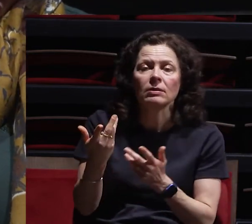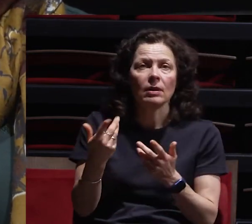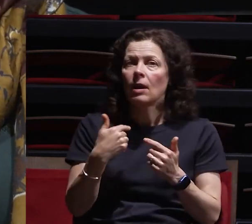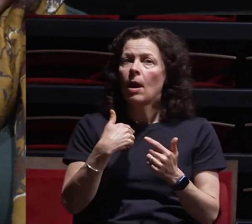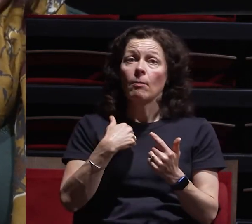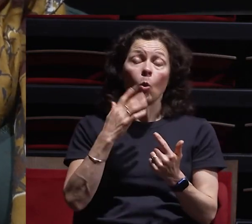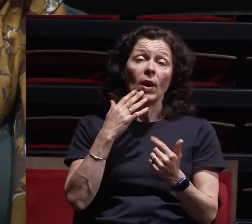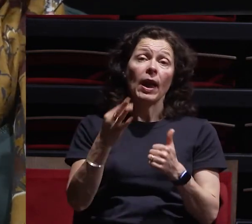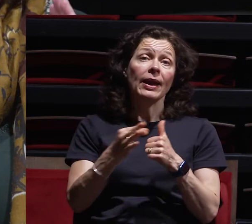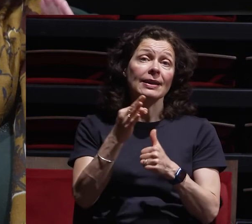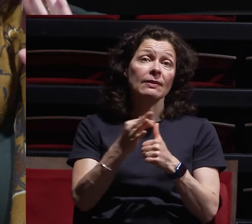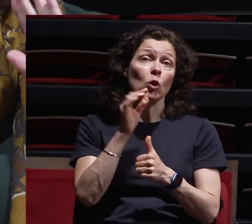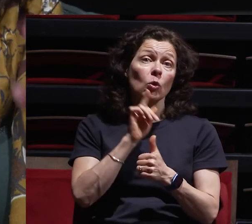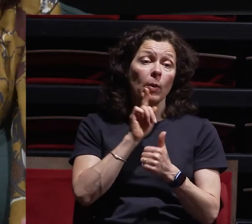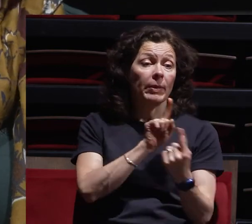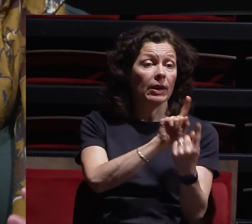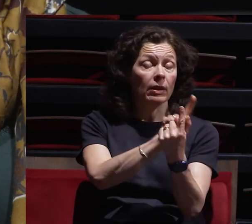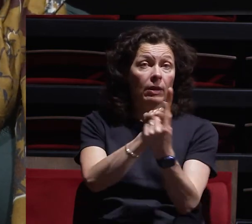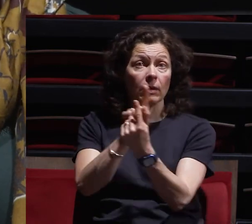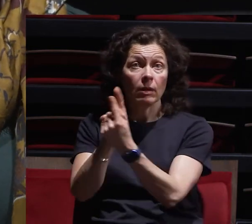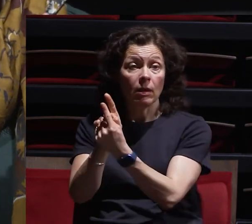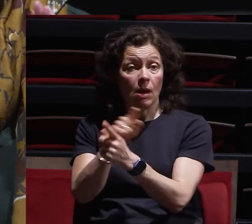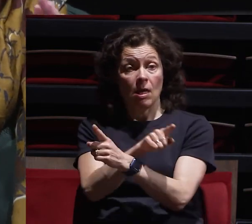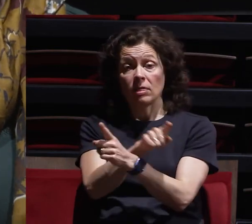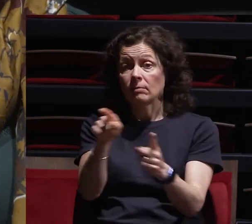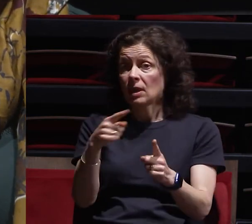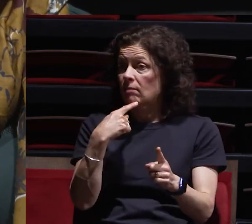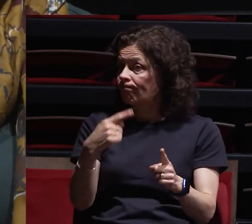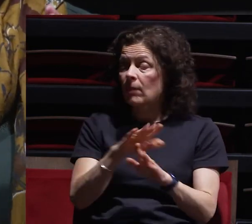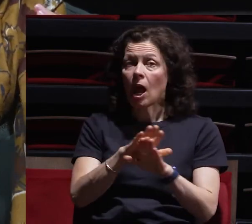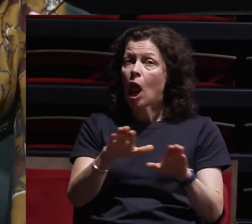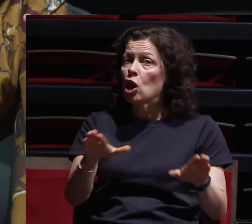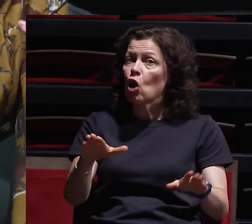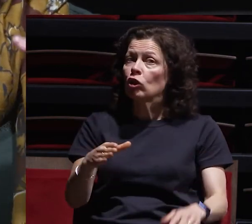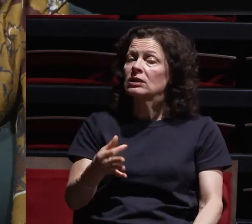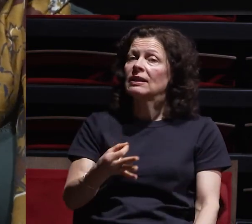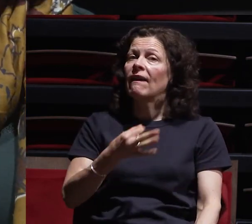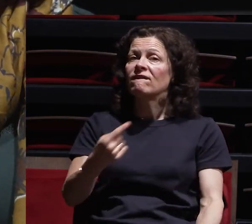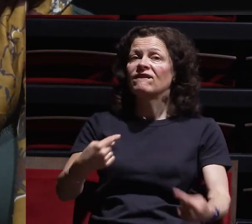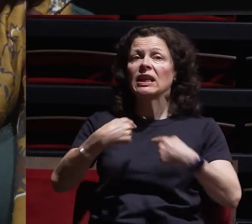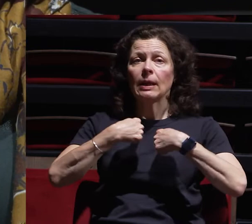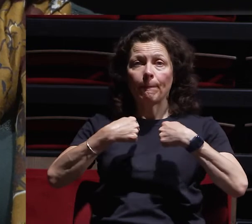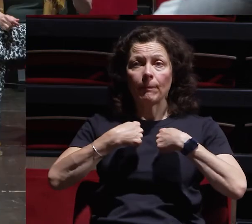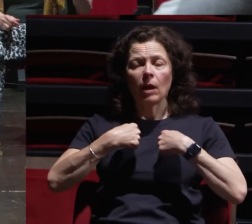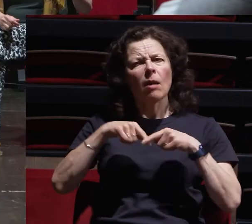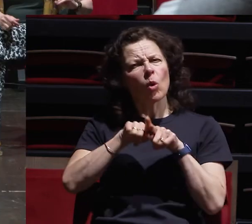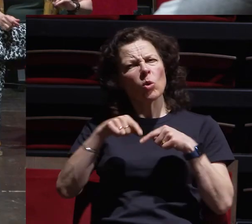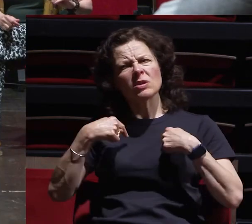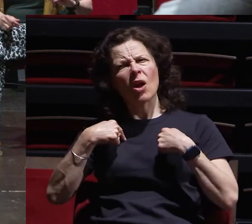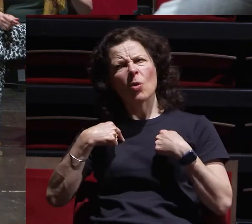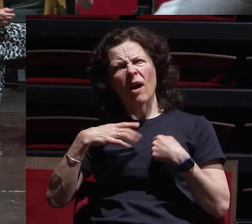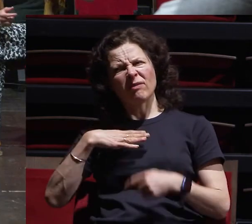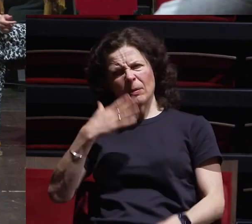women. But the women who I met and interviewed were very clear that they were not victims, and they were